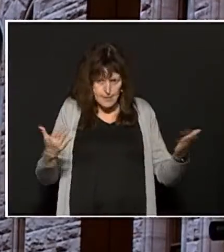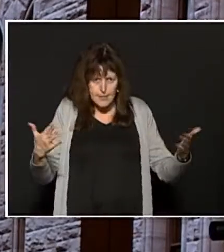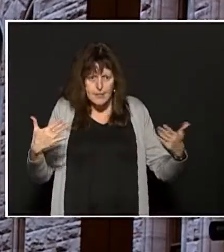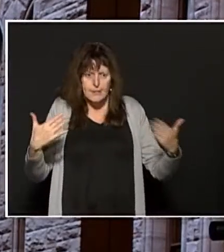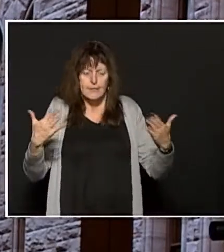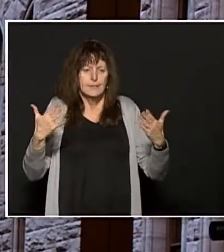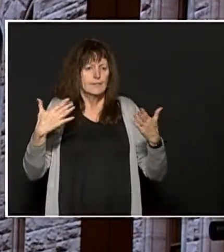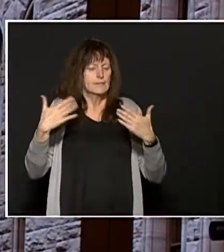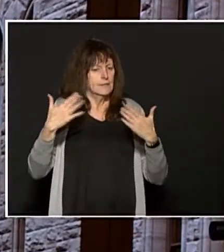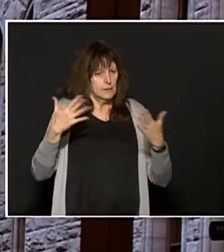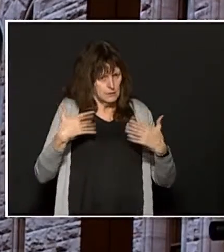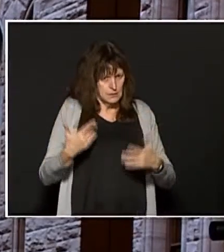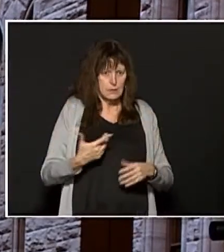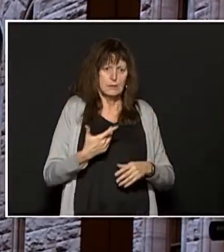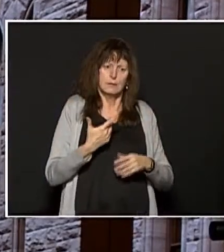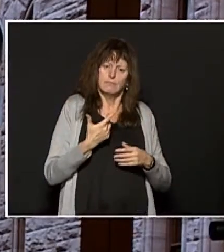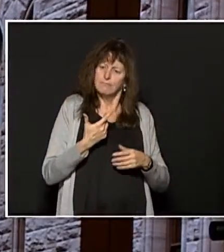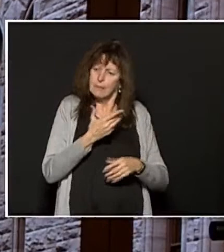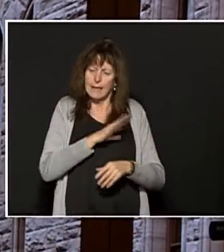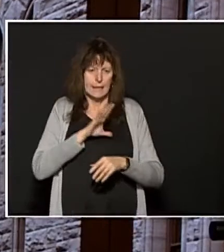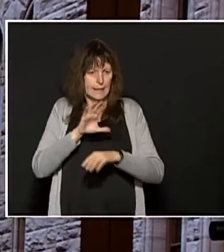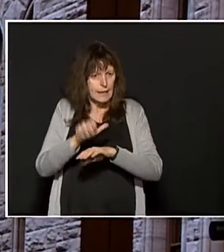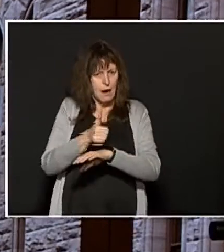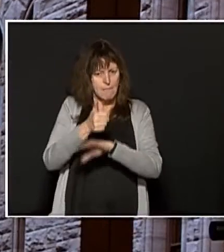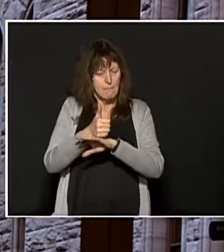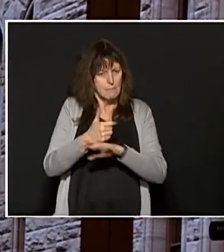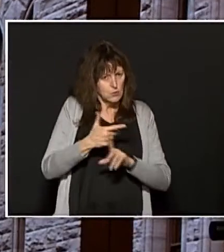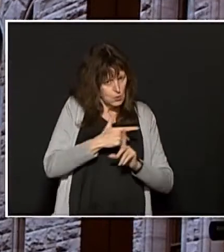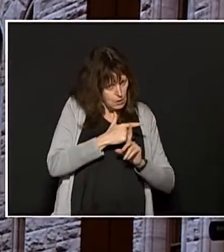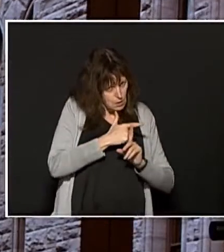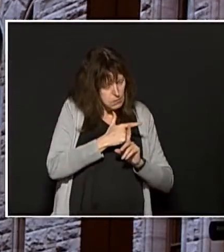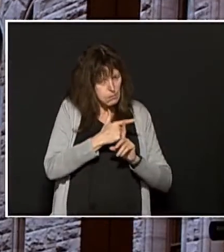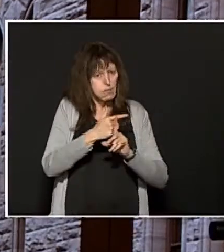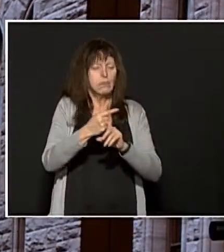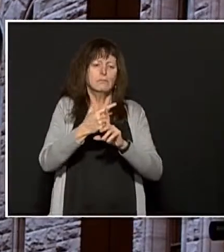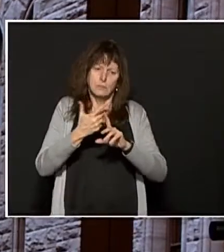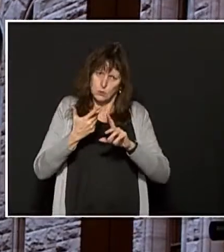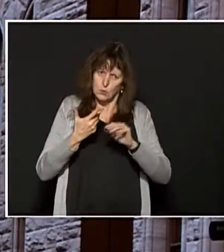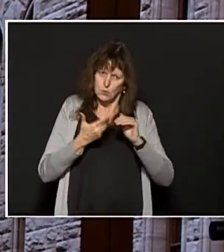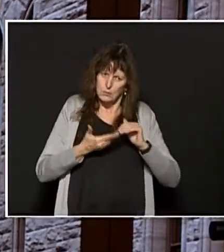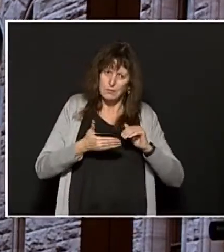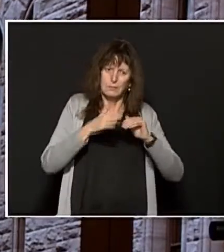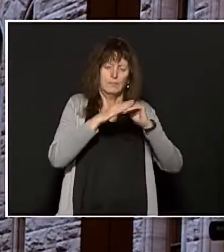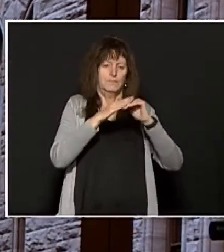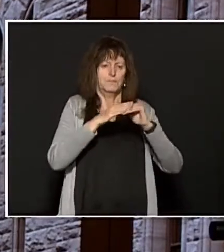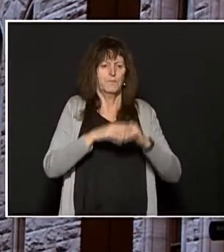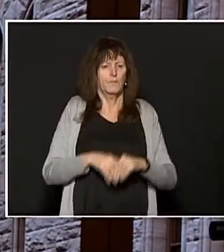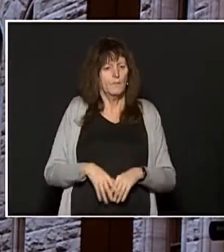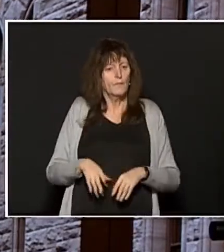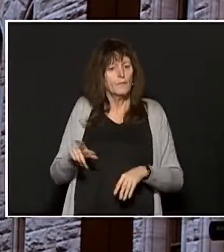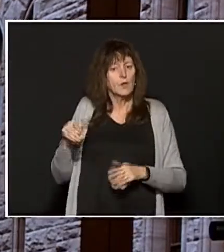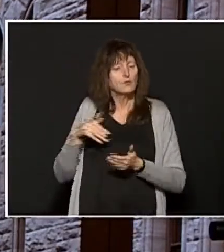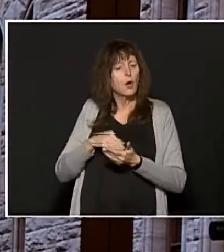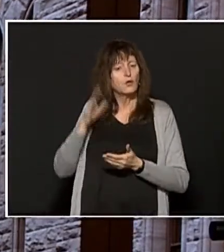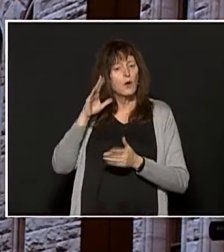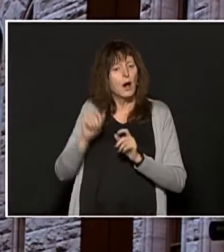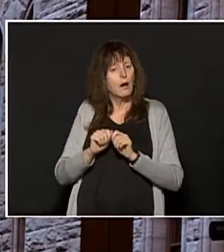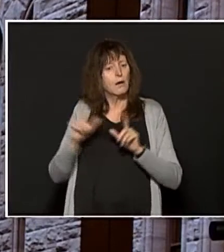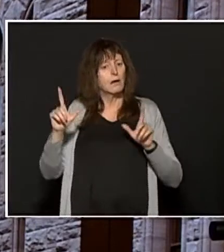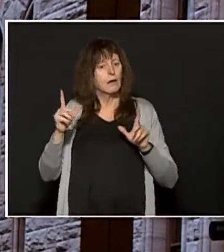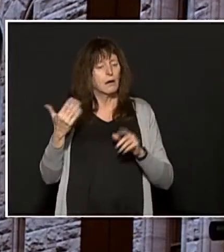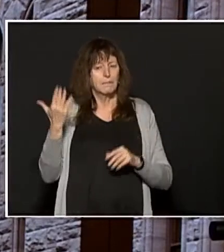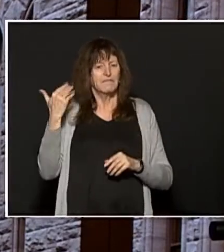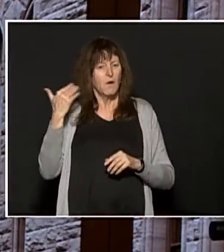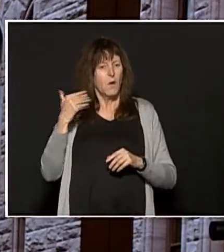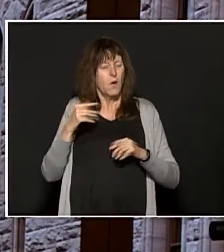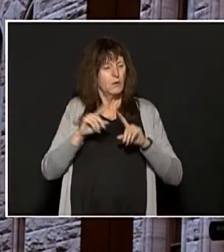And the important thing is, that Dr. Brown showed you in his slide deck, is that we had a differential in the past. We're starting to level that. We'd like